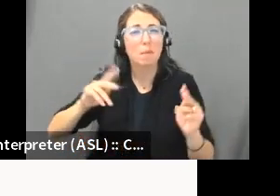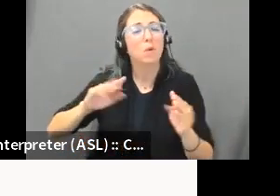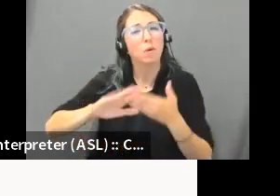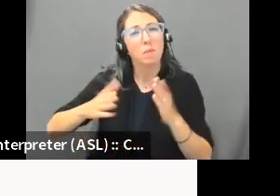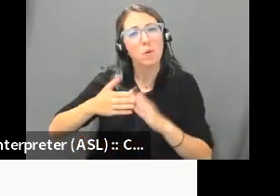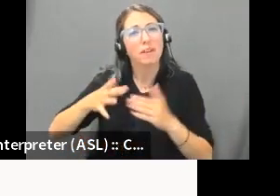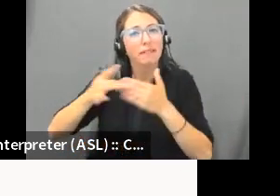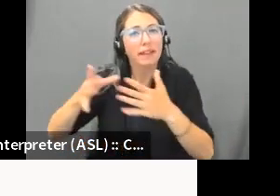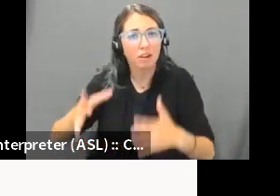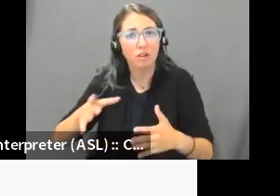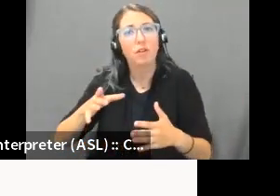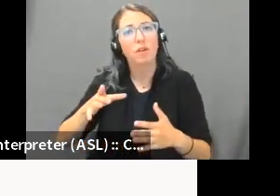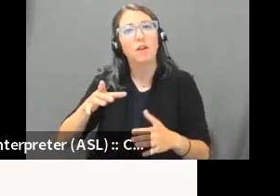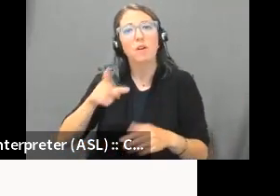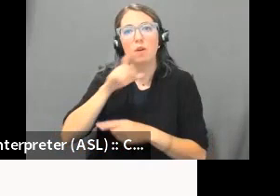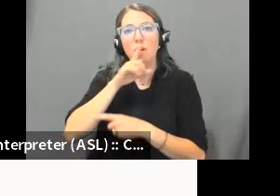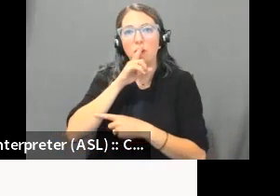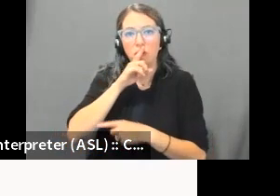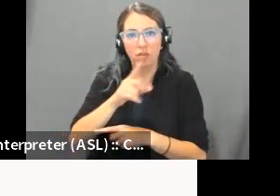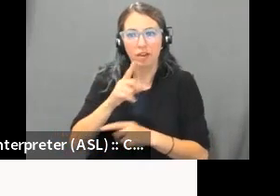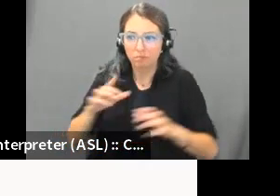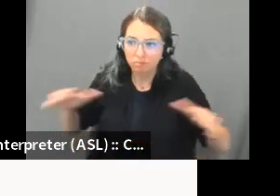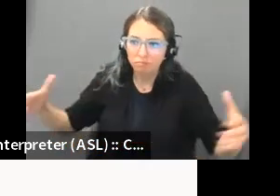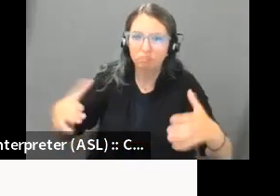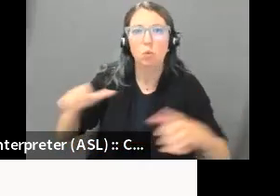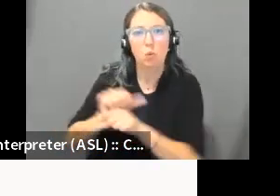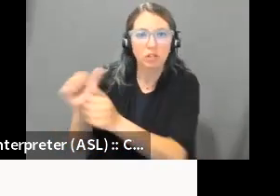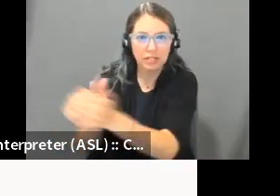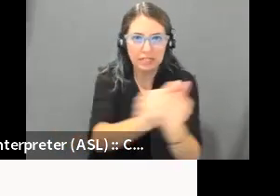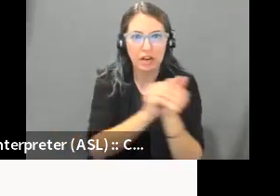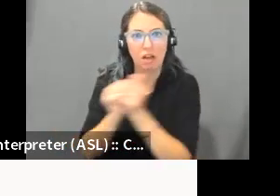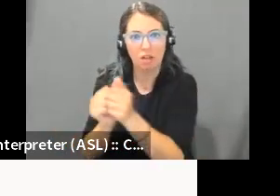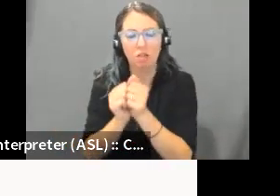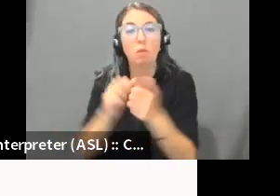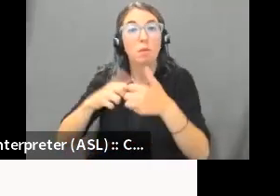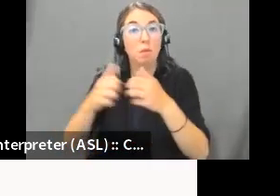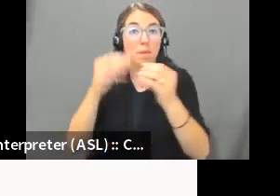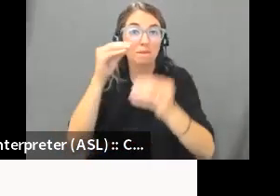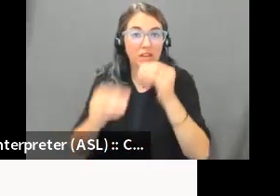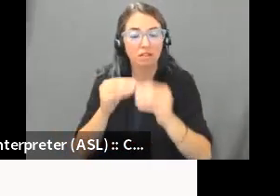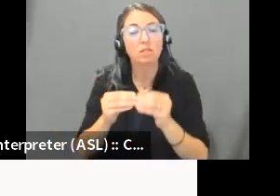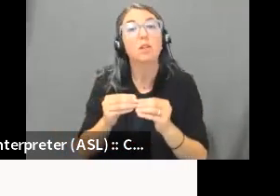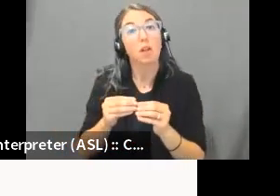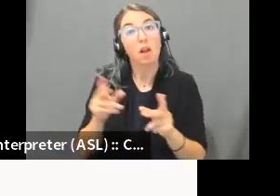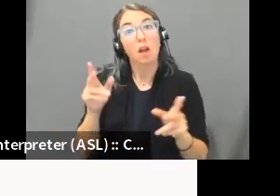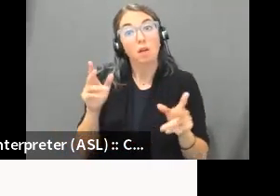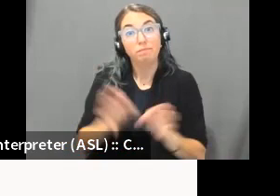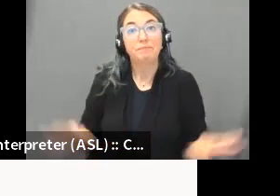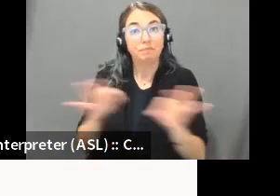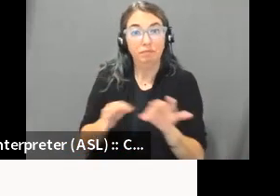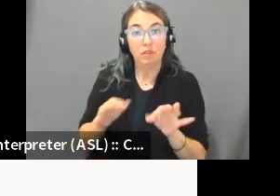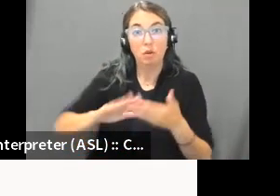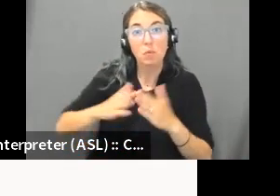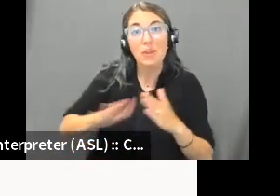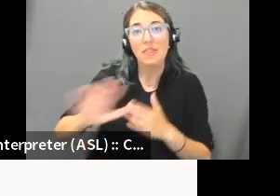change. And it was critical that we use the strength-based approach to highlight the existing community resources. Our goal was to provide resources